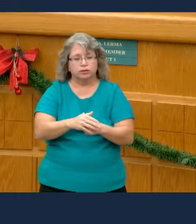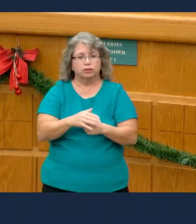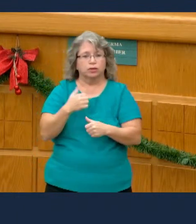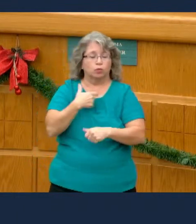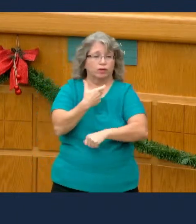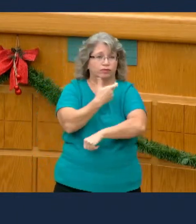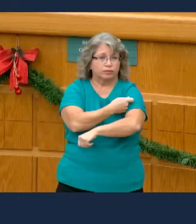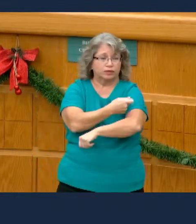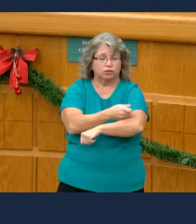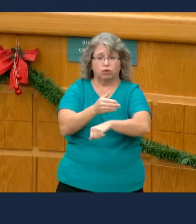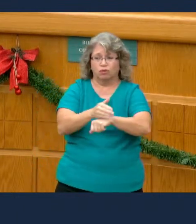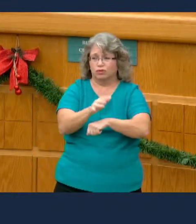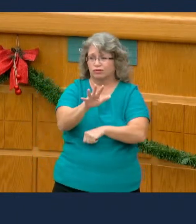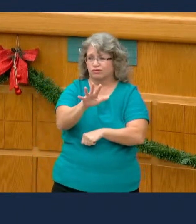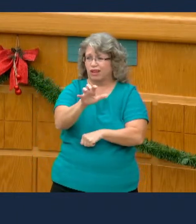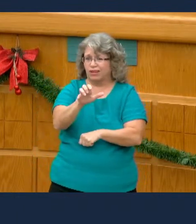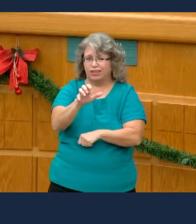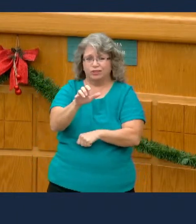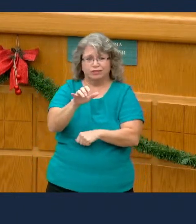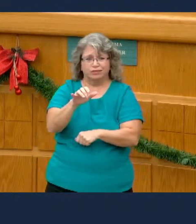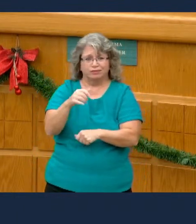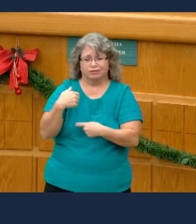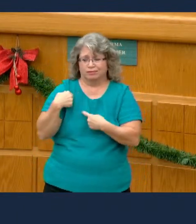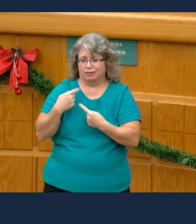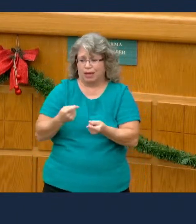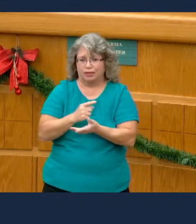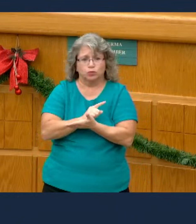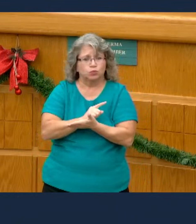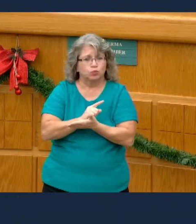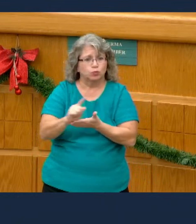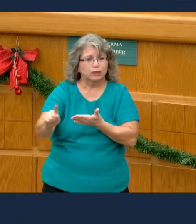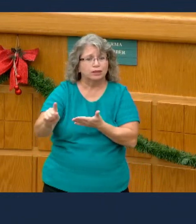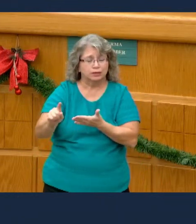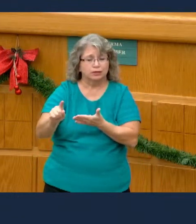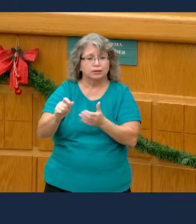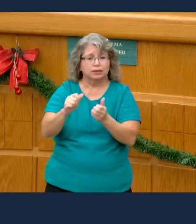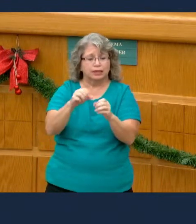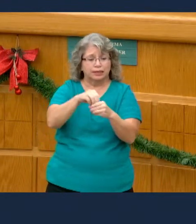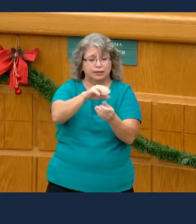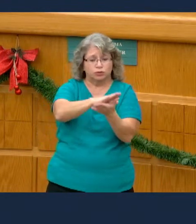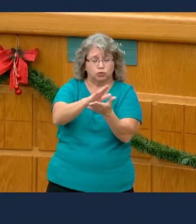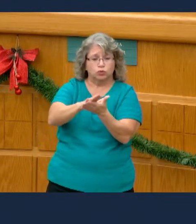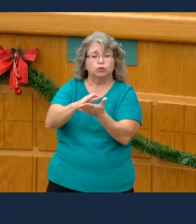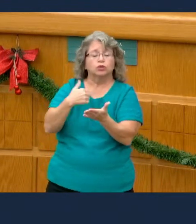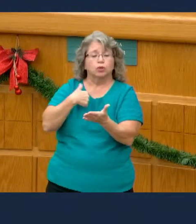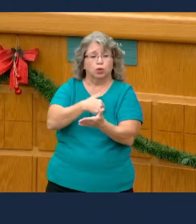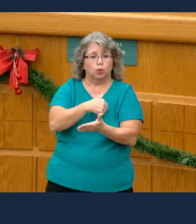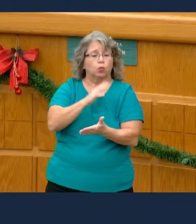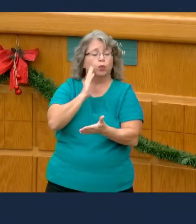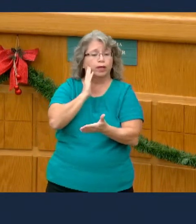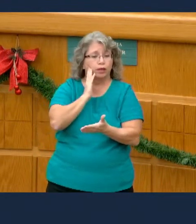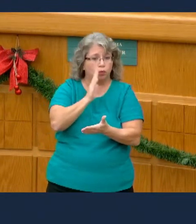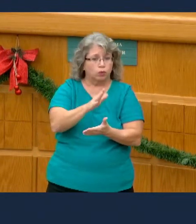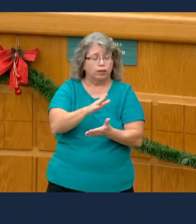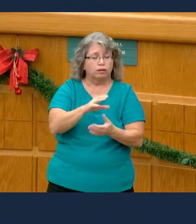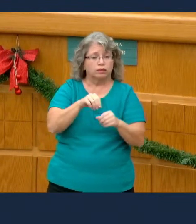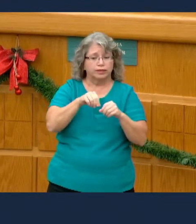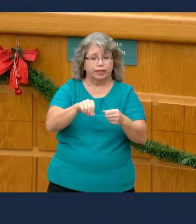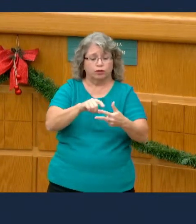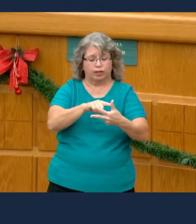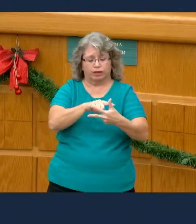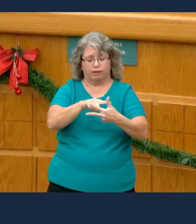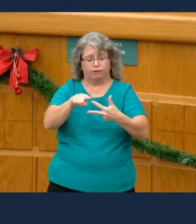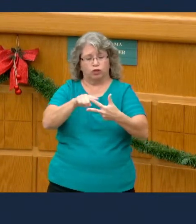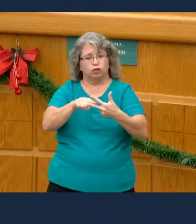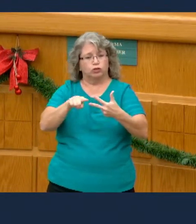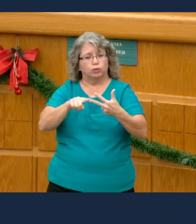in the past 3 weeks of the schools, so that's wonderful. We will return for the second dose in the first 3 weeks of January, and